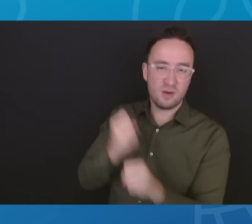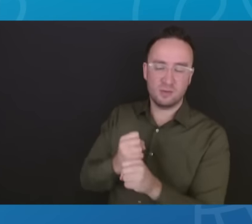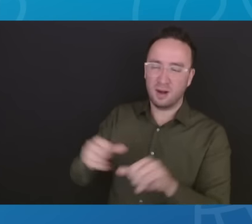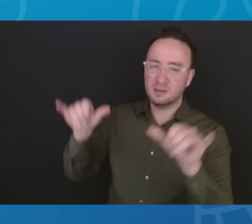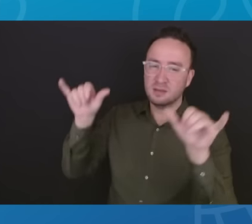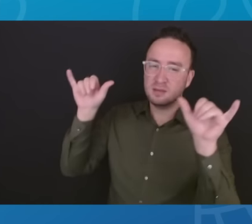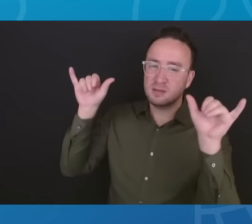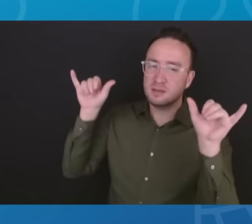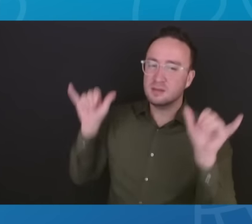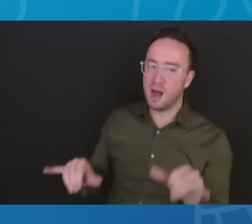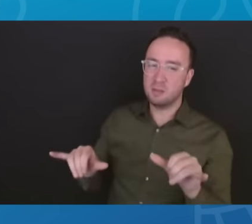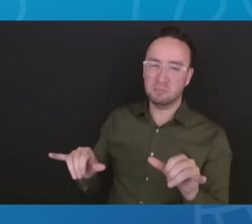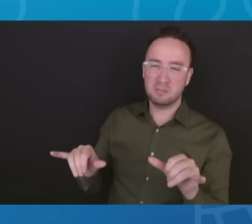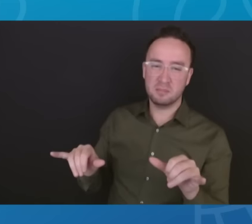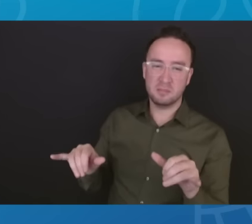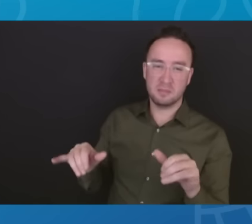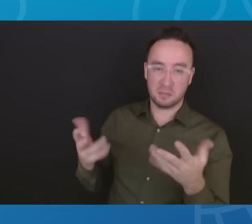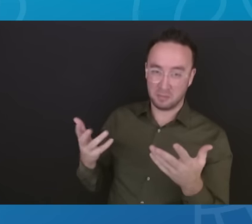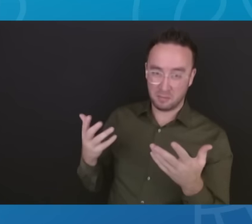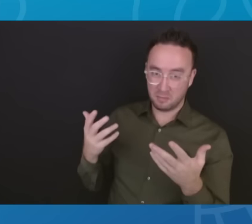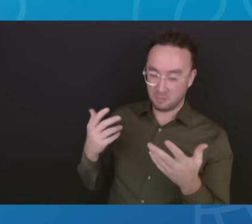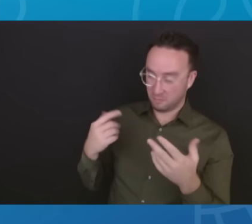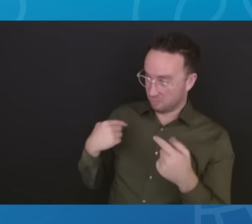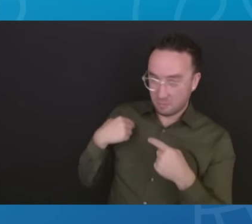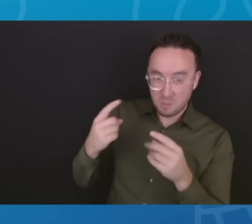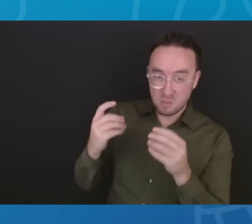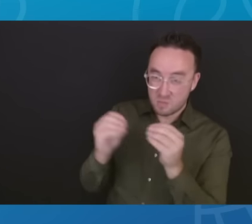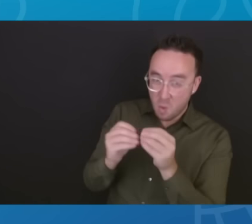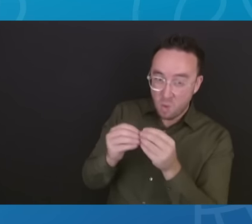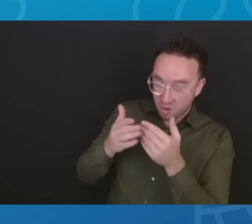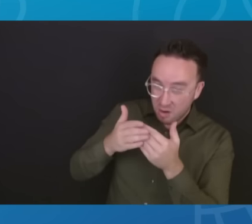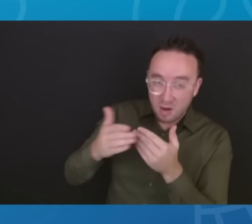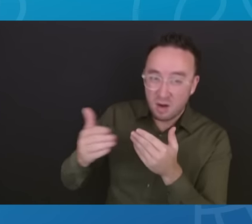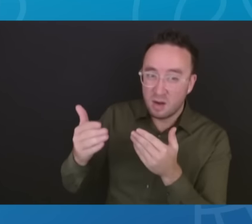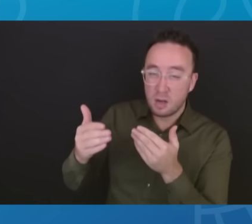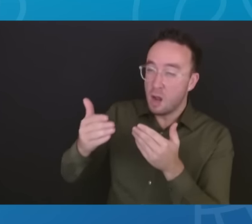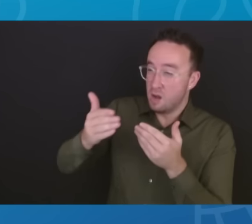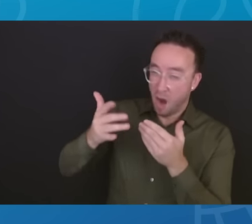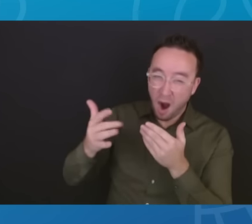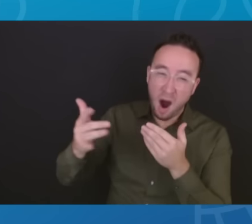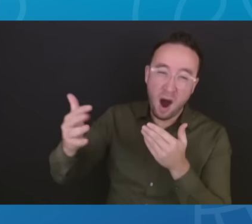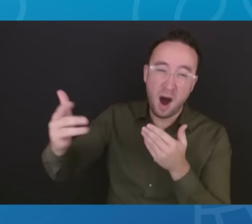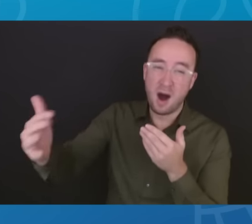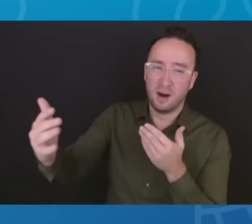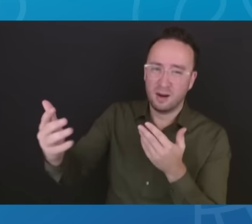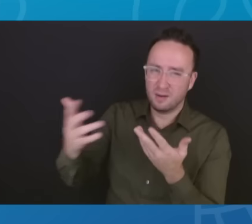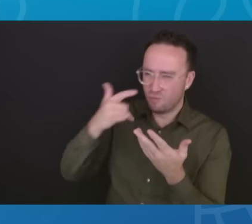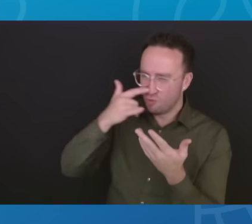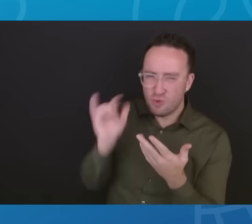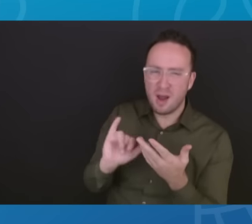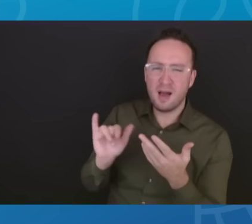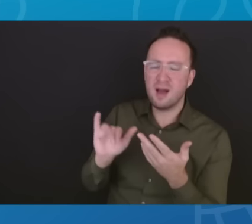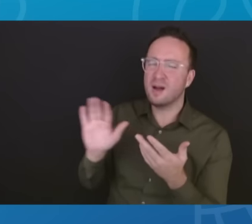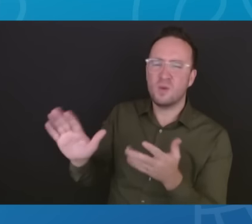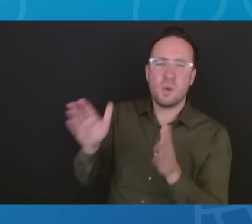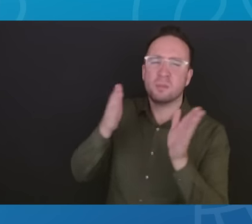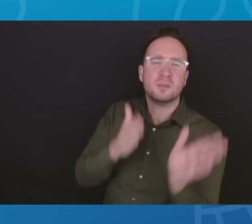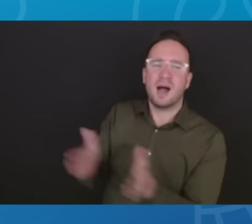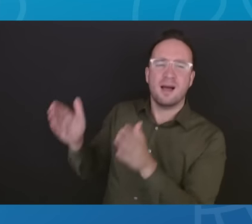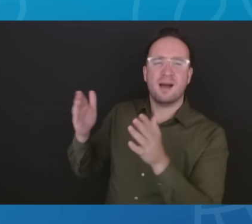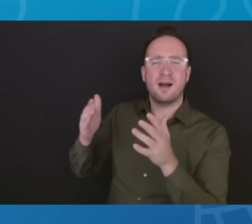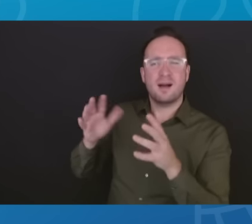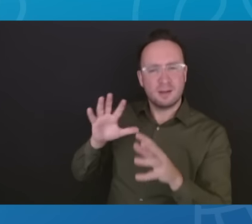even years, and so on. What is the end game? What do you, in your view, what is the end game of Israel? We want to see a